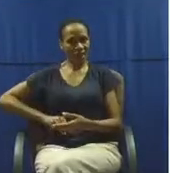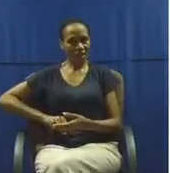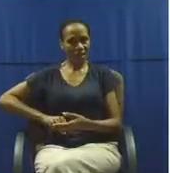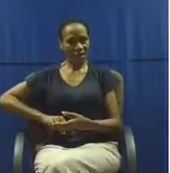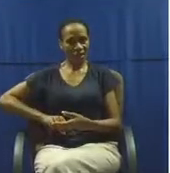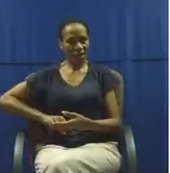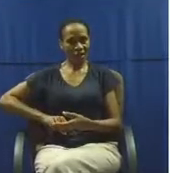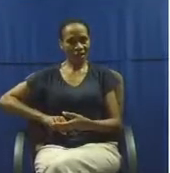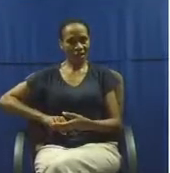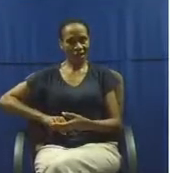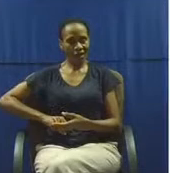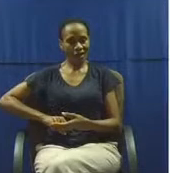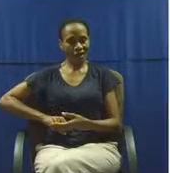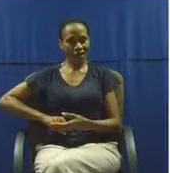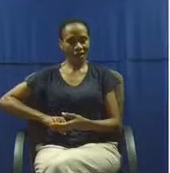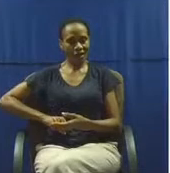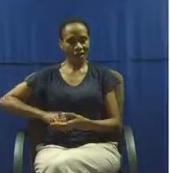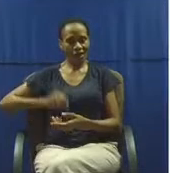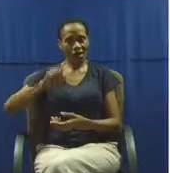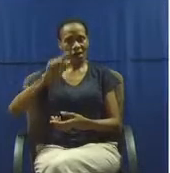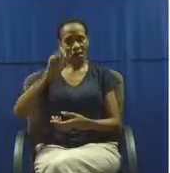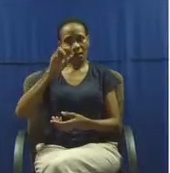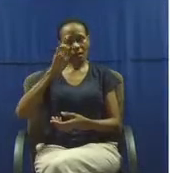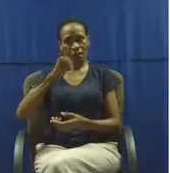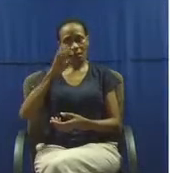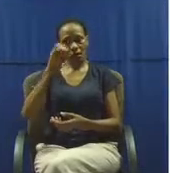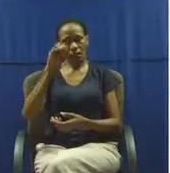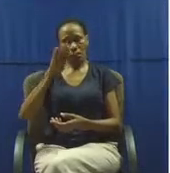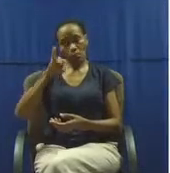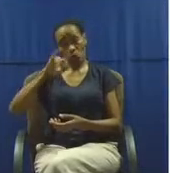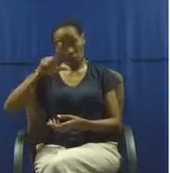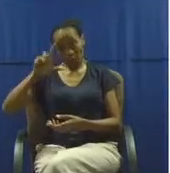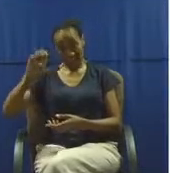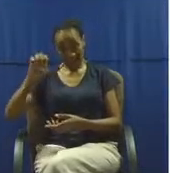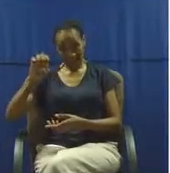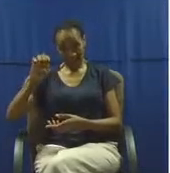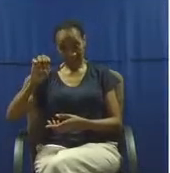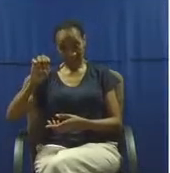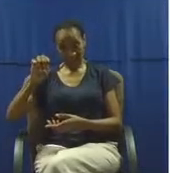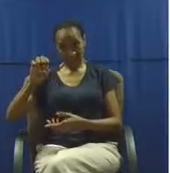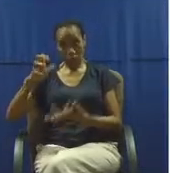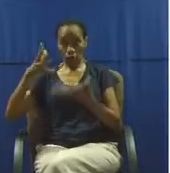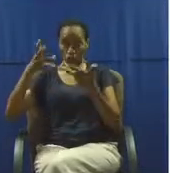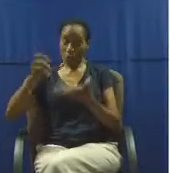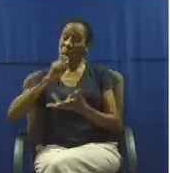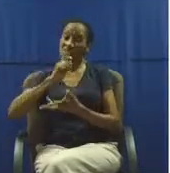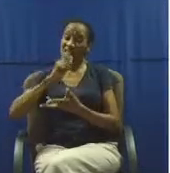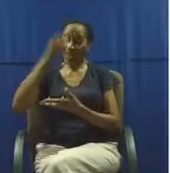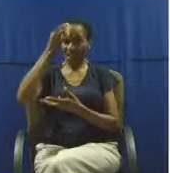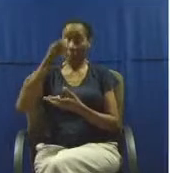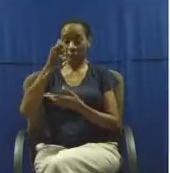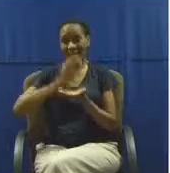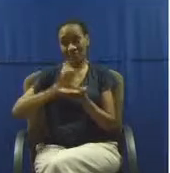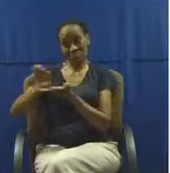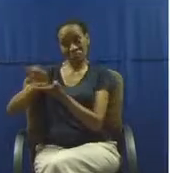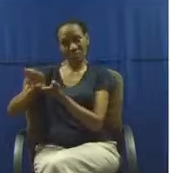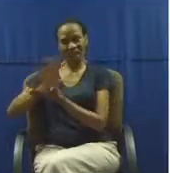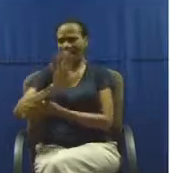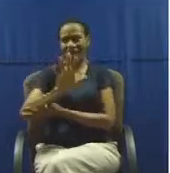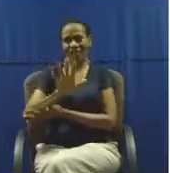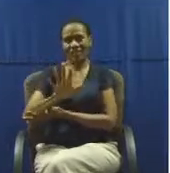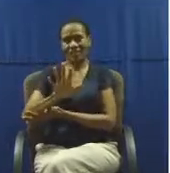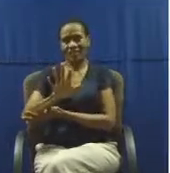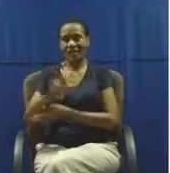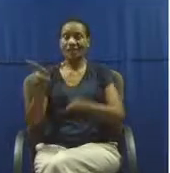not require a lot of fiscus support from the government. And they've done the same